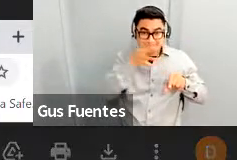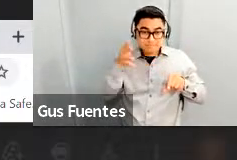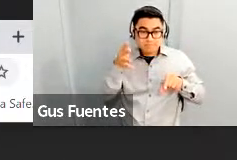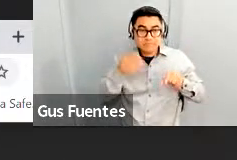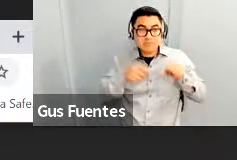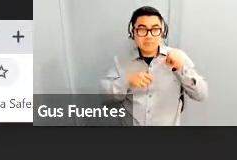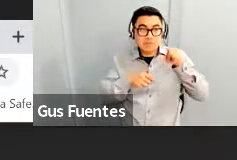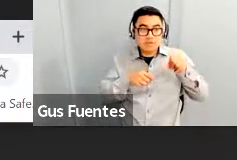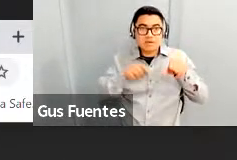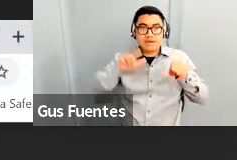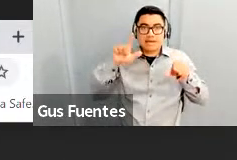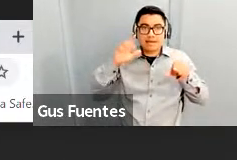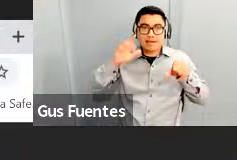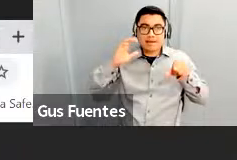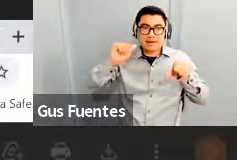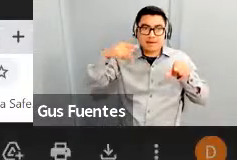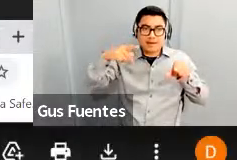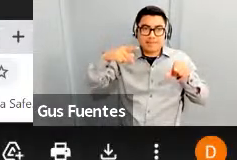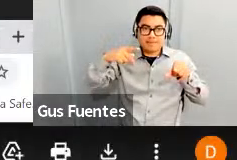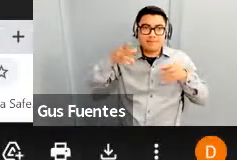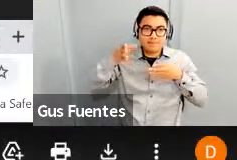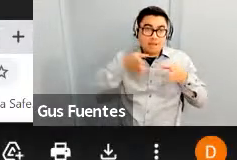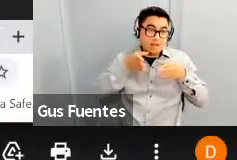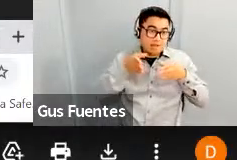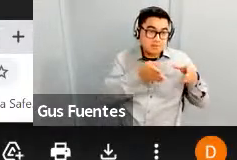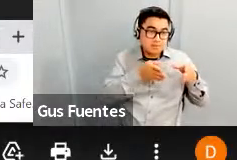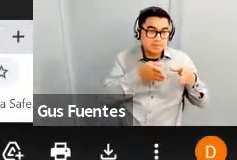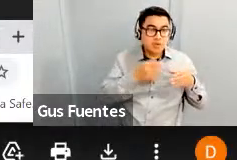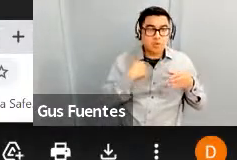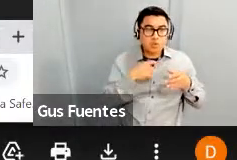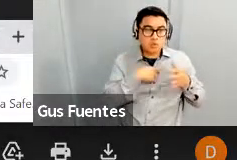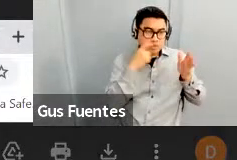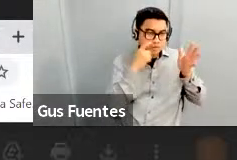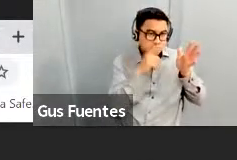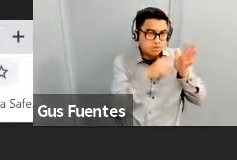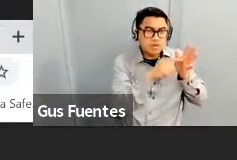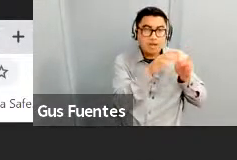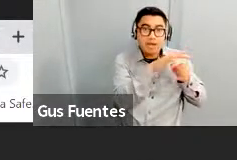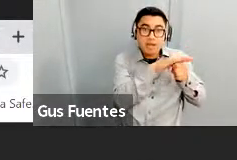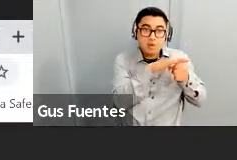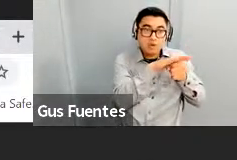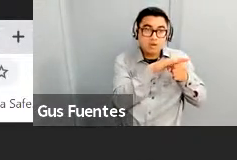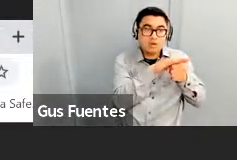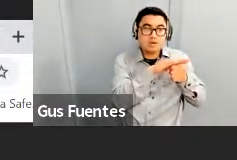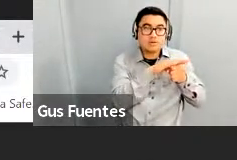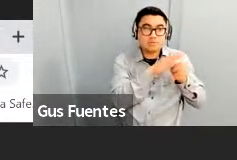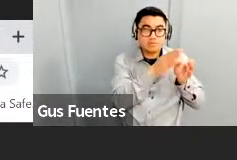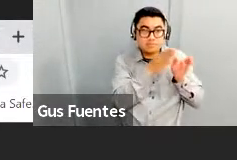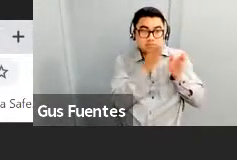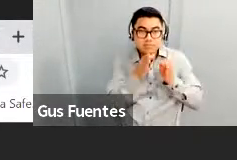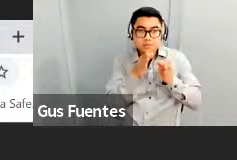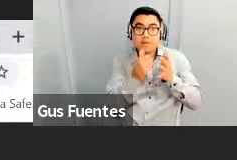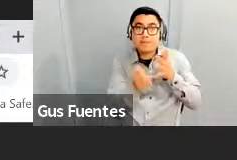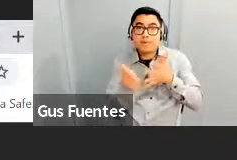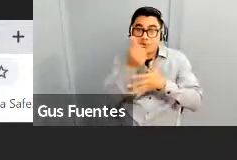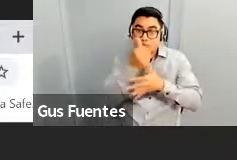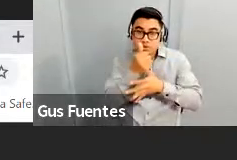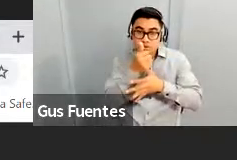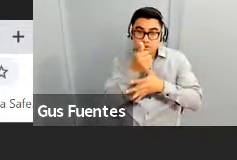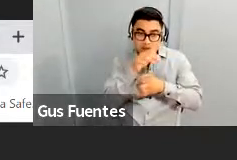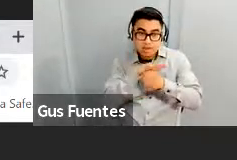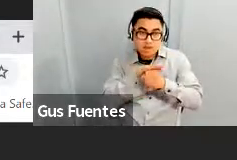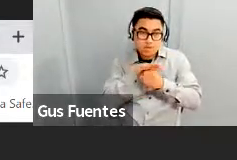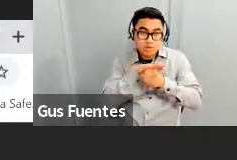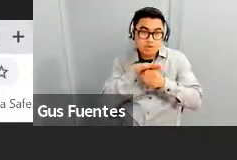we've identified the goal area. We also identified the priority area, which is on that previous document.